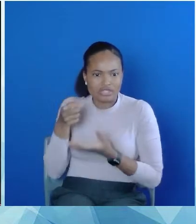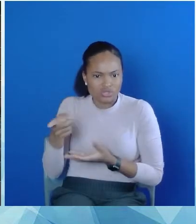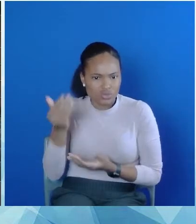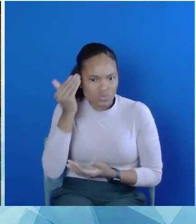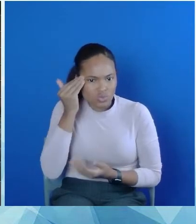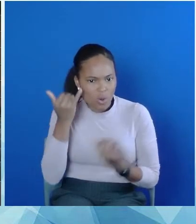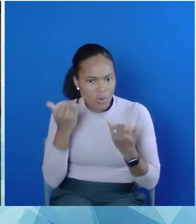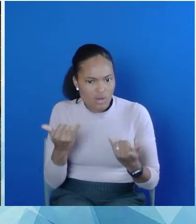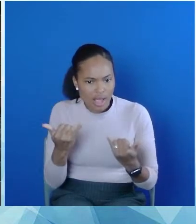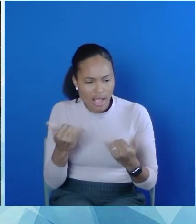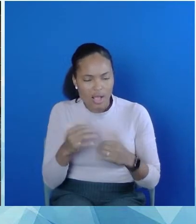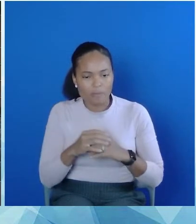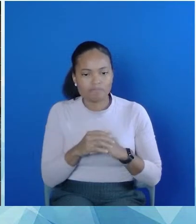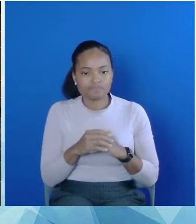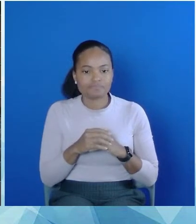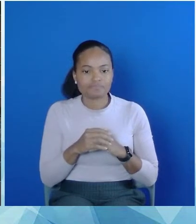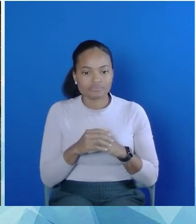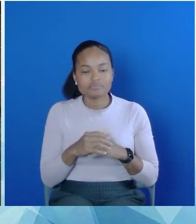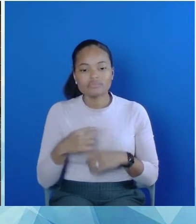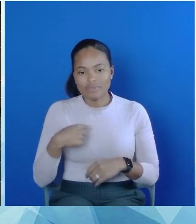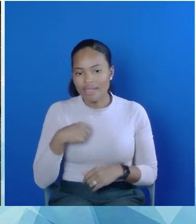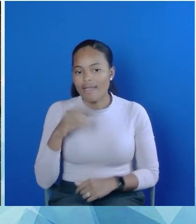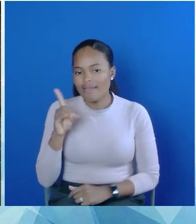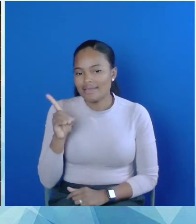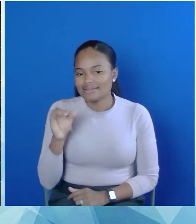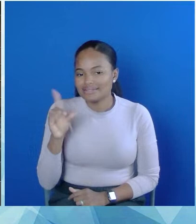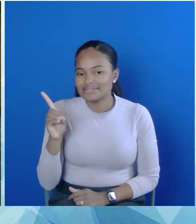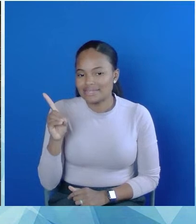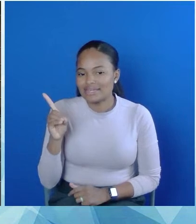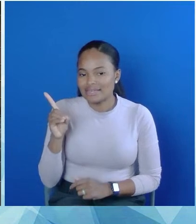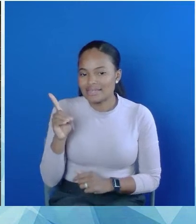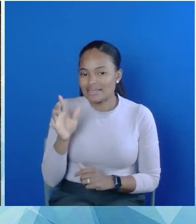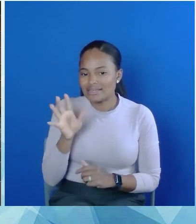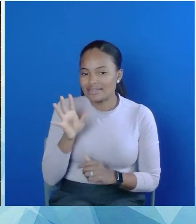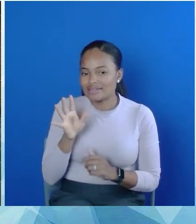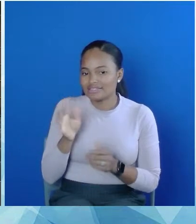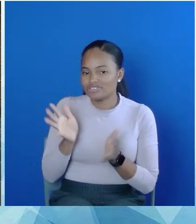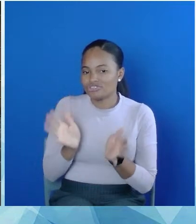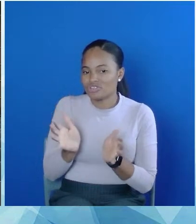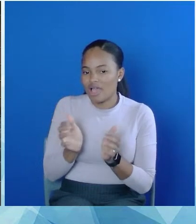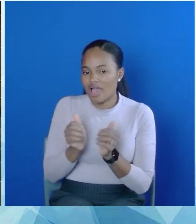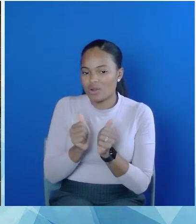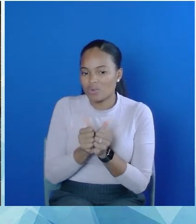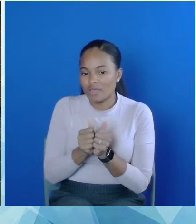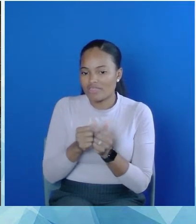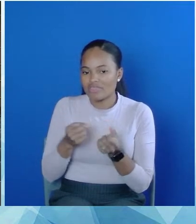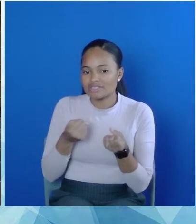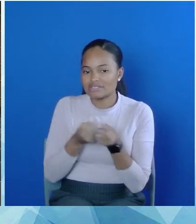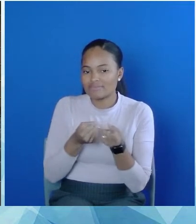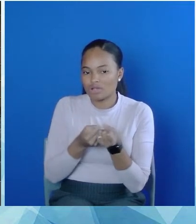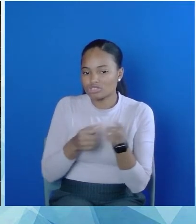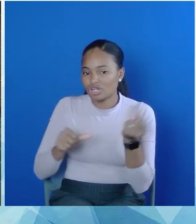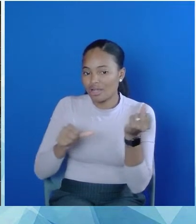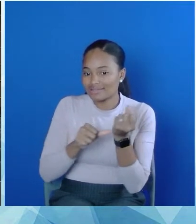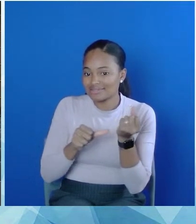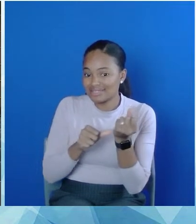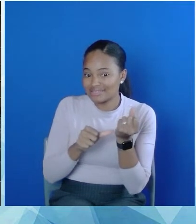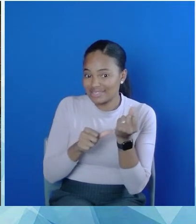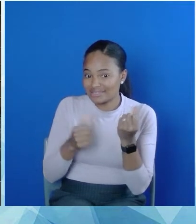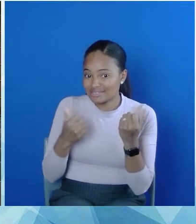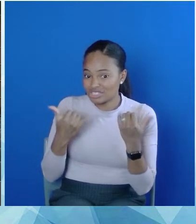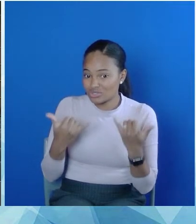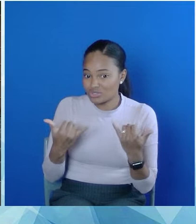I was able to speak to our prime sponsor's assistant earlier this afternoon, and when I asked as